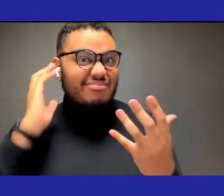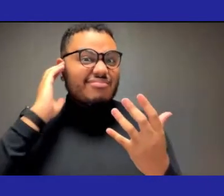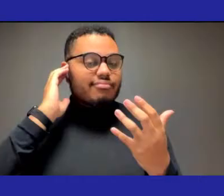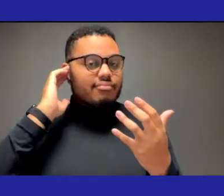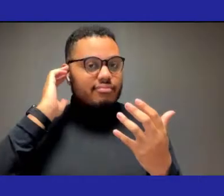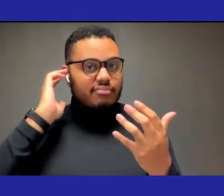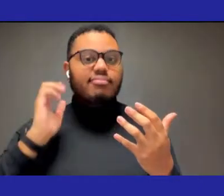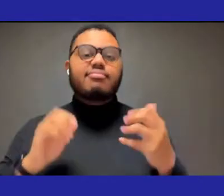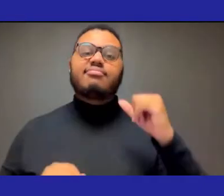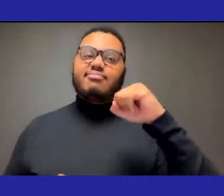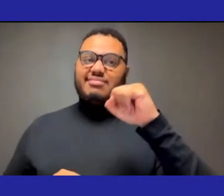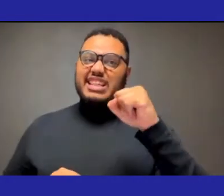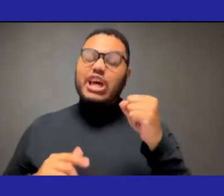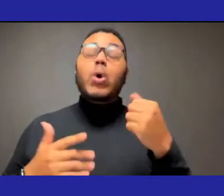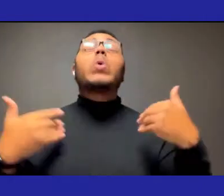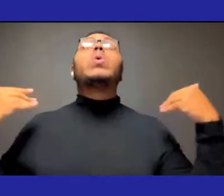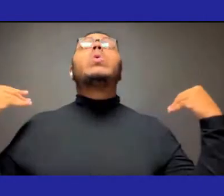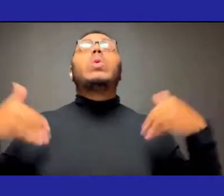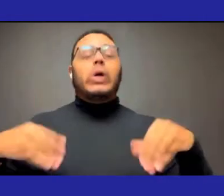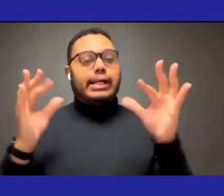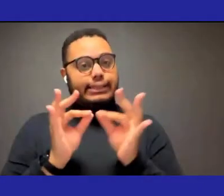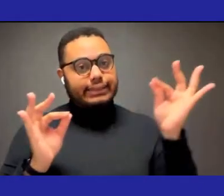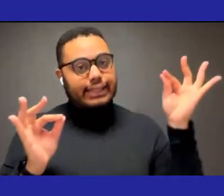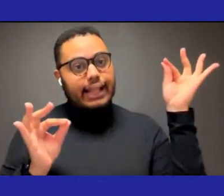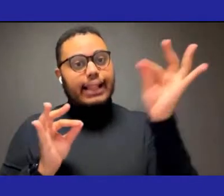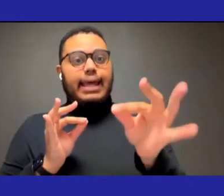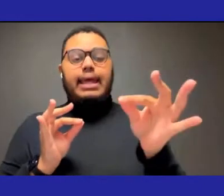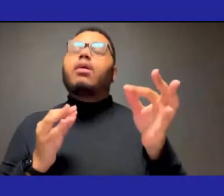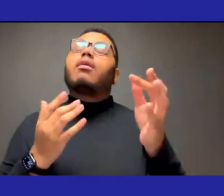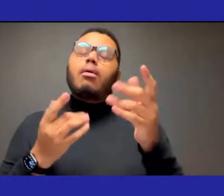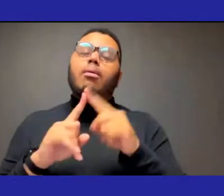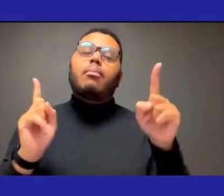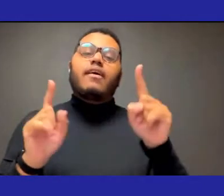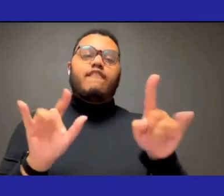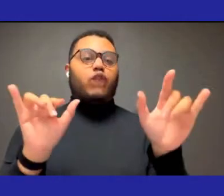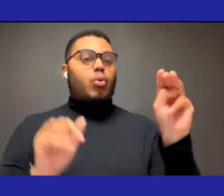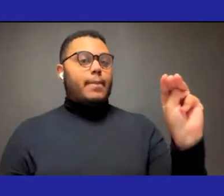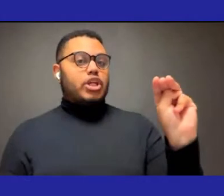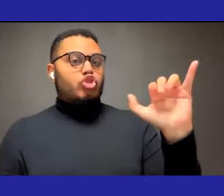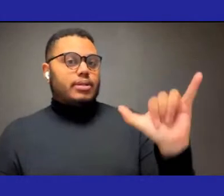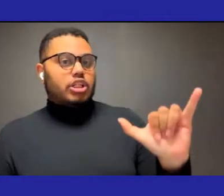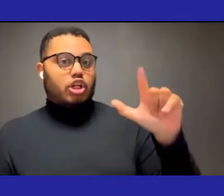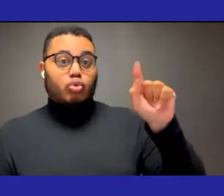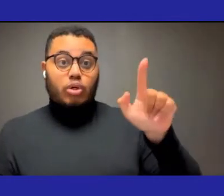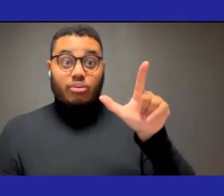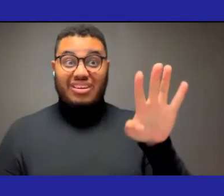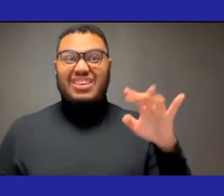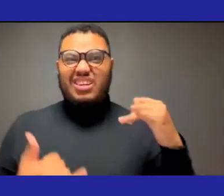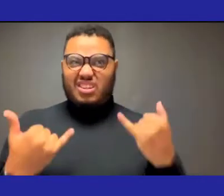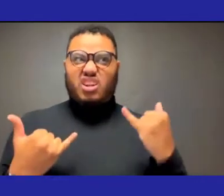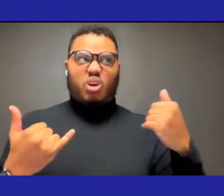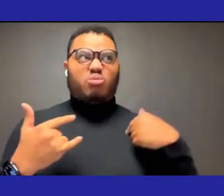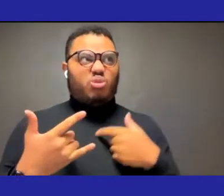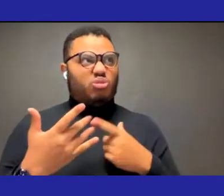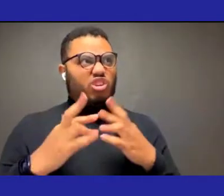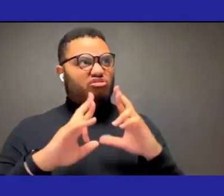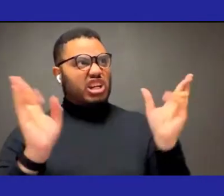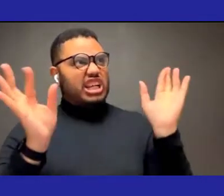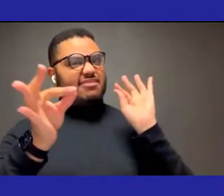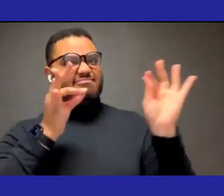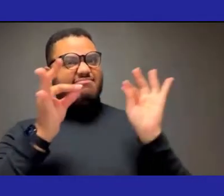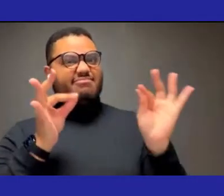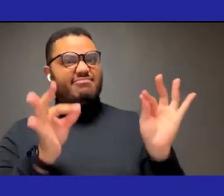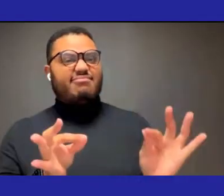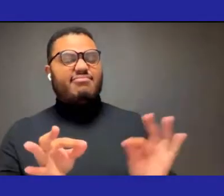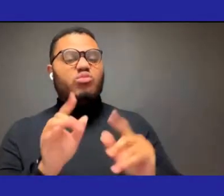extremely delayed, but you'll understand. So for measurement year 2024, which we're in the midst of reporting out, we have to make sure that all